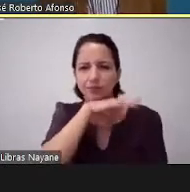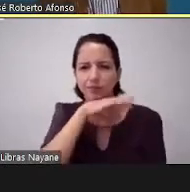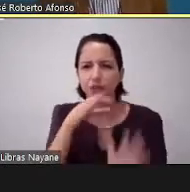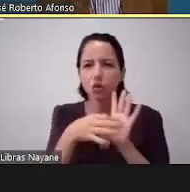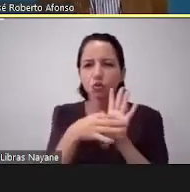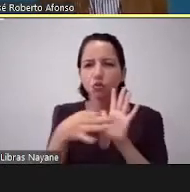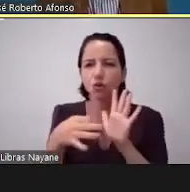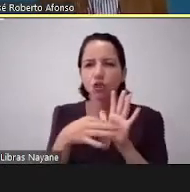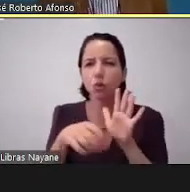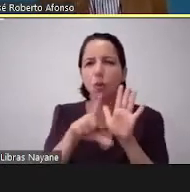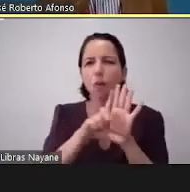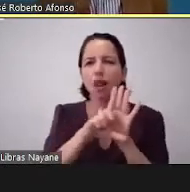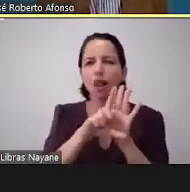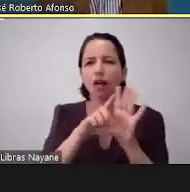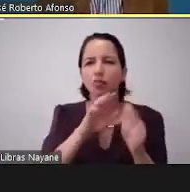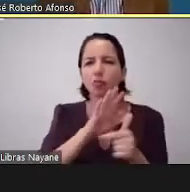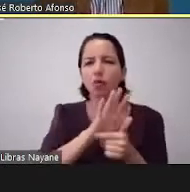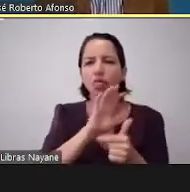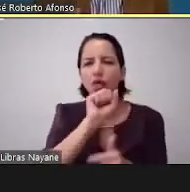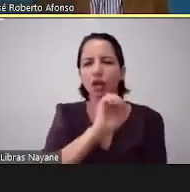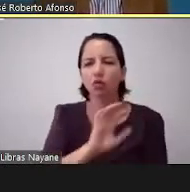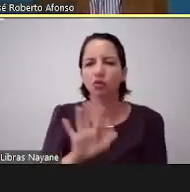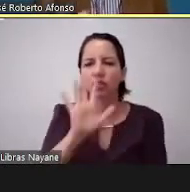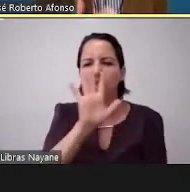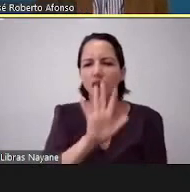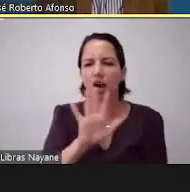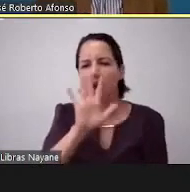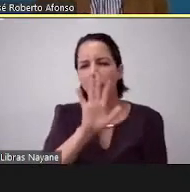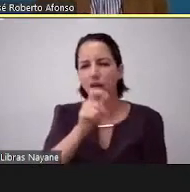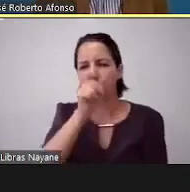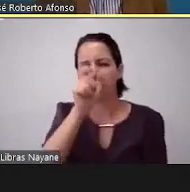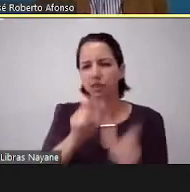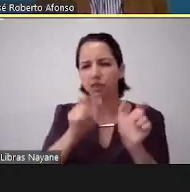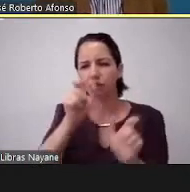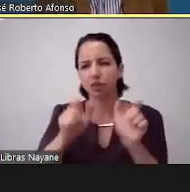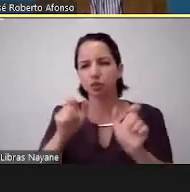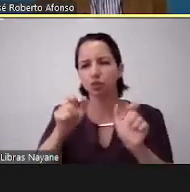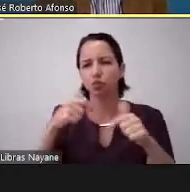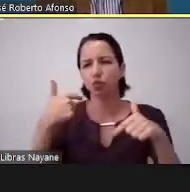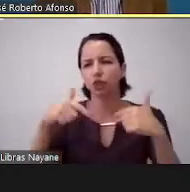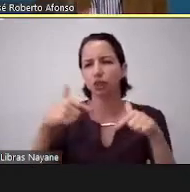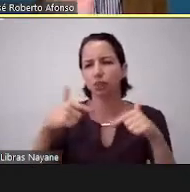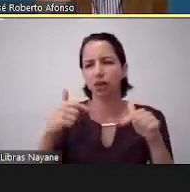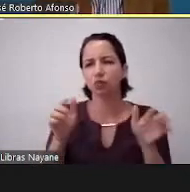some new suggestions. The law of protection